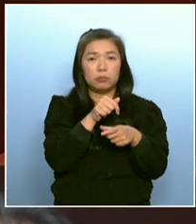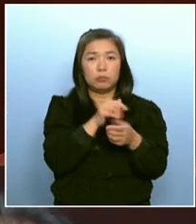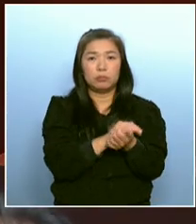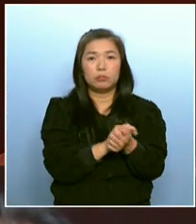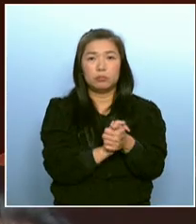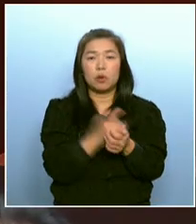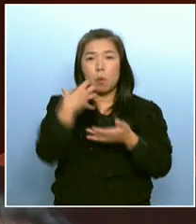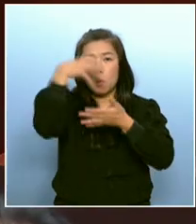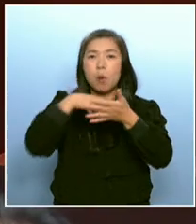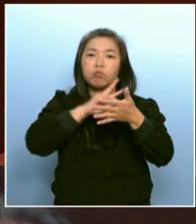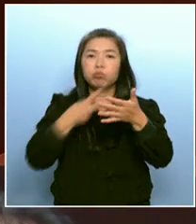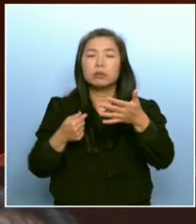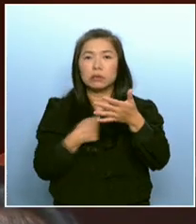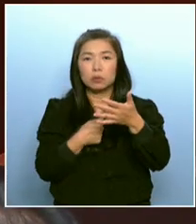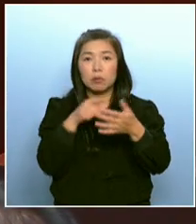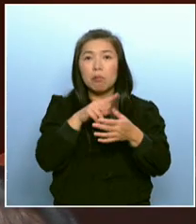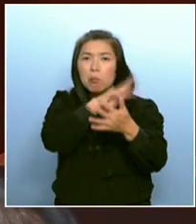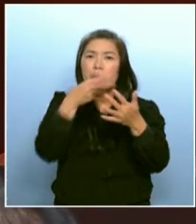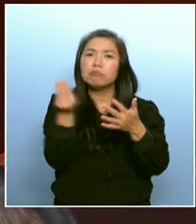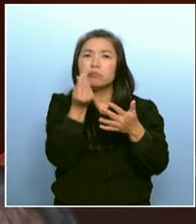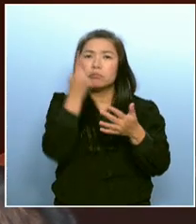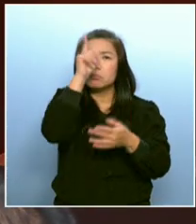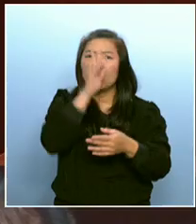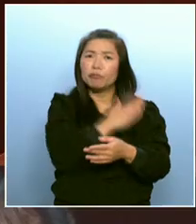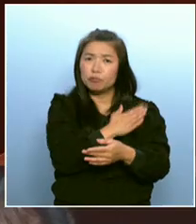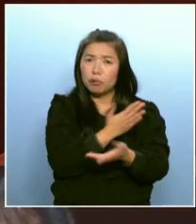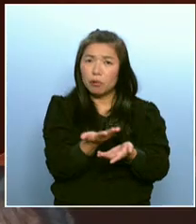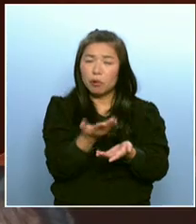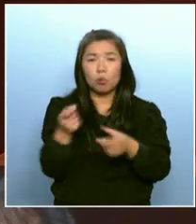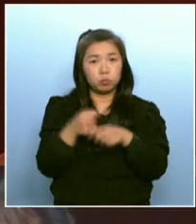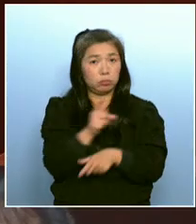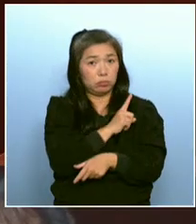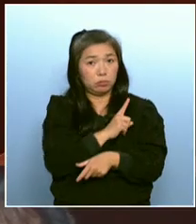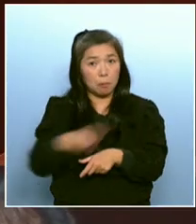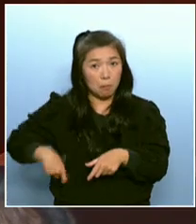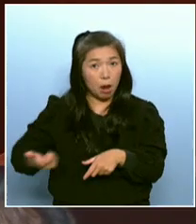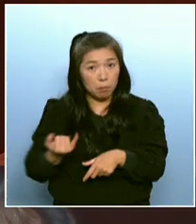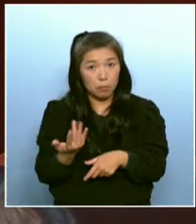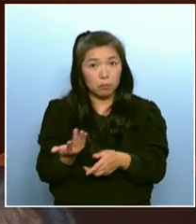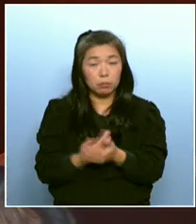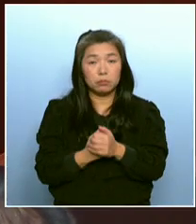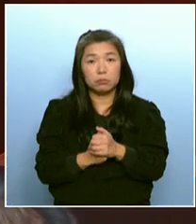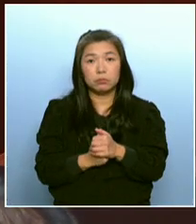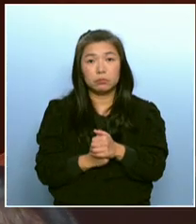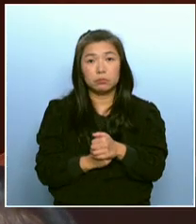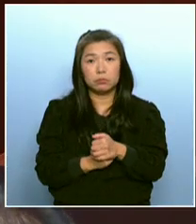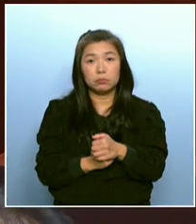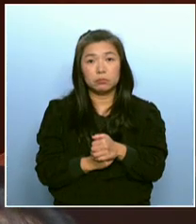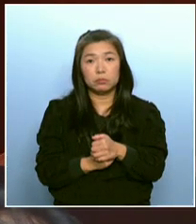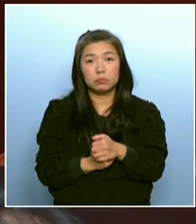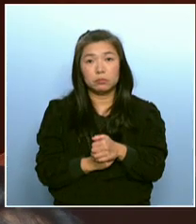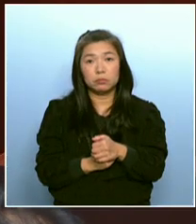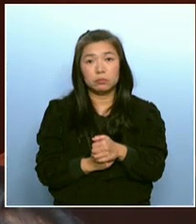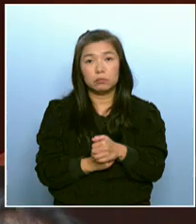Second question. The operating organizations will have to carry out the fitting out works. Will the service operators have to